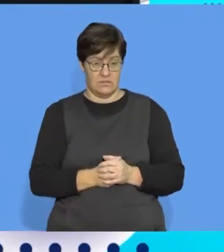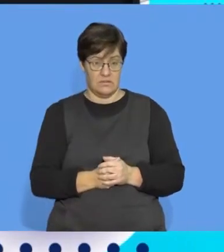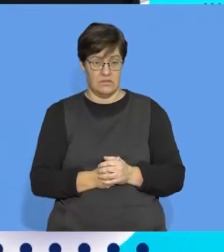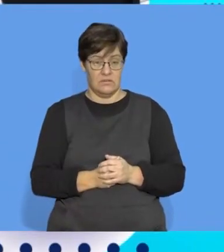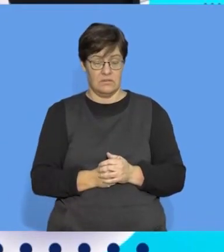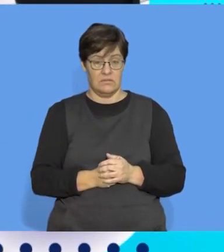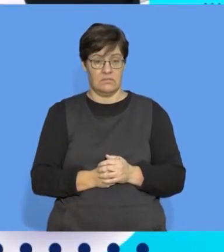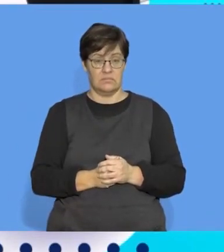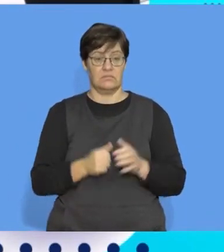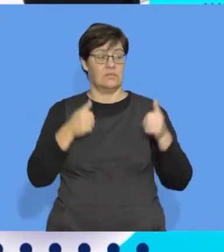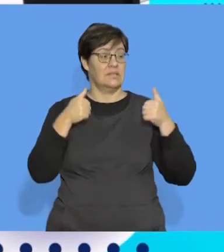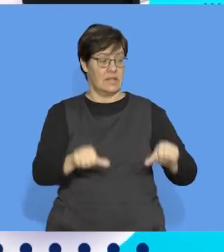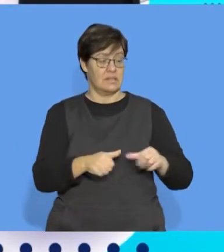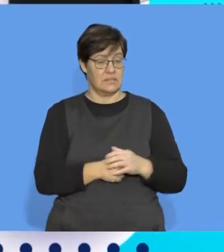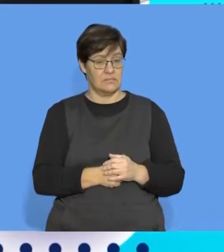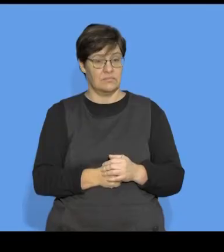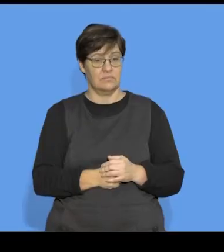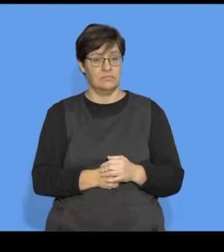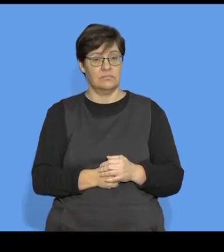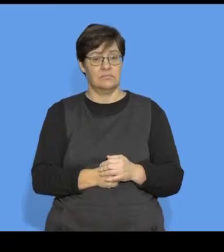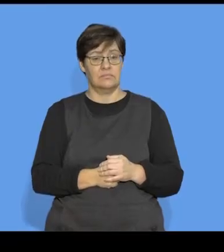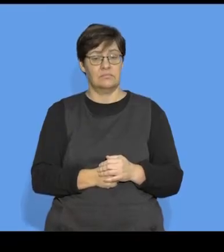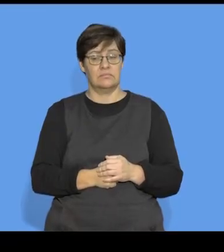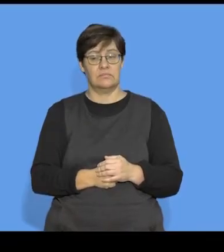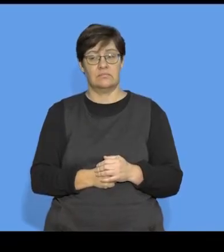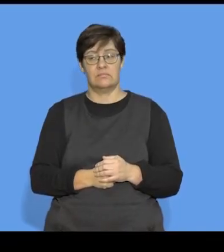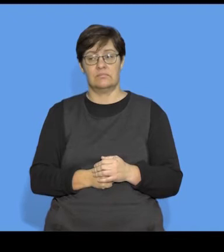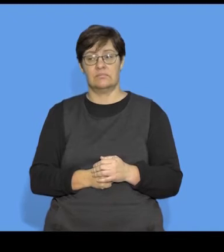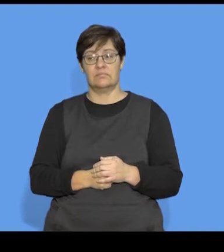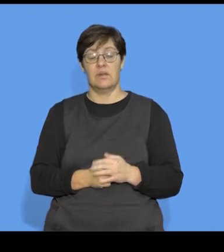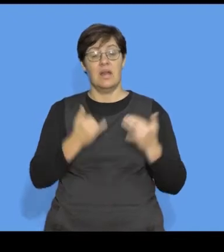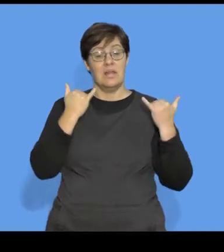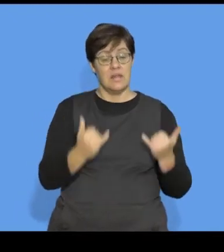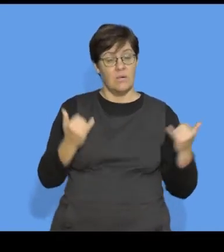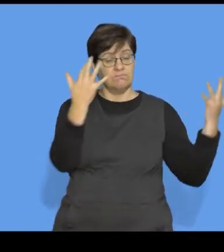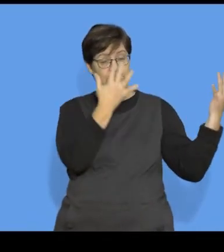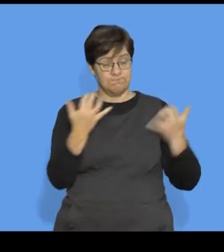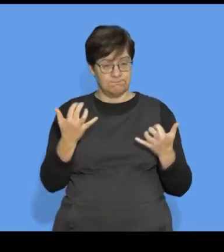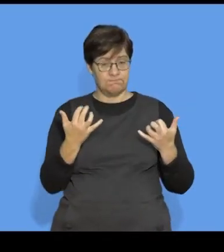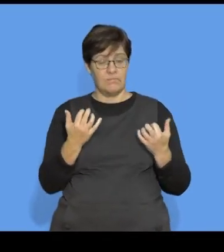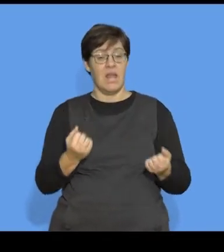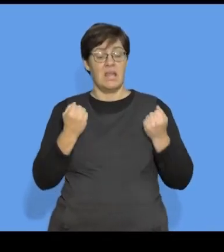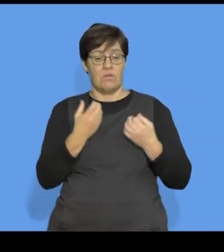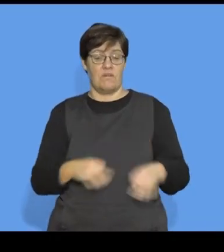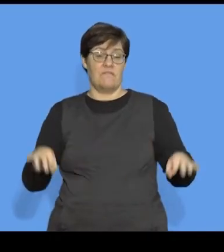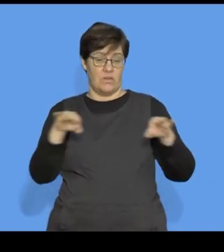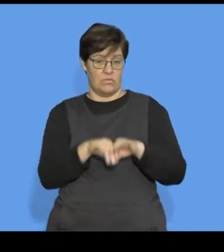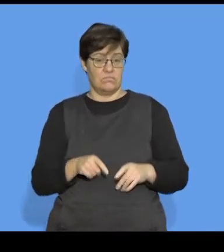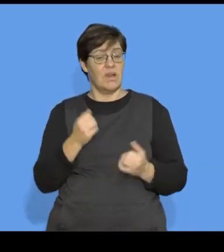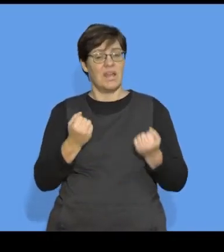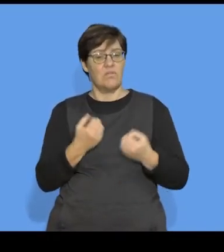104,000 Rand. Okay, next step. What do I now do? I now calculate my carrying